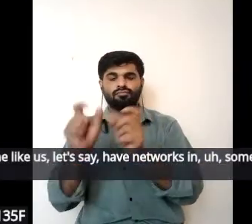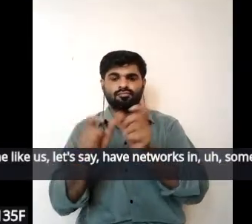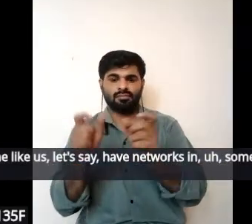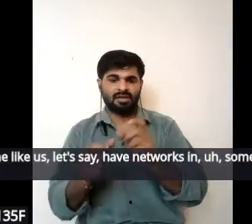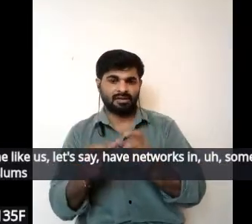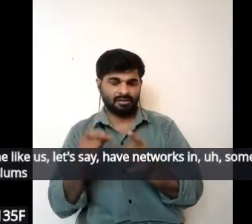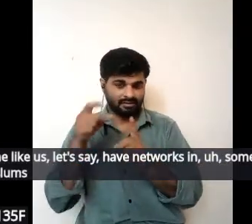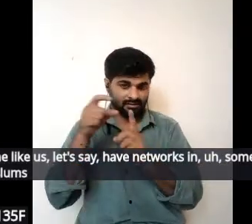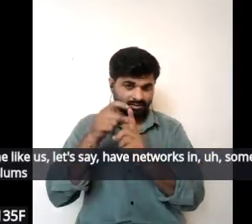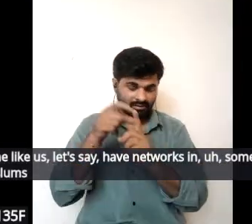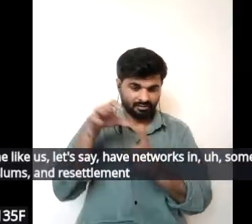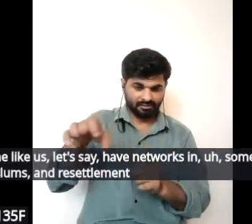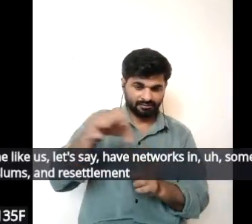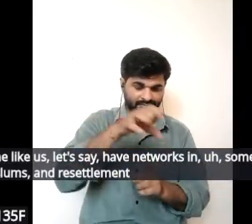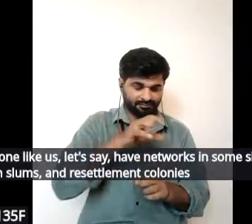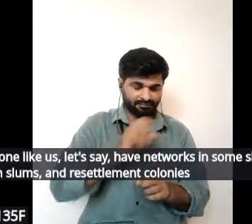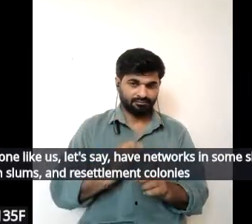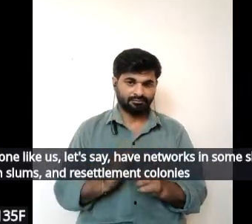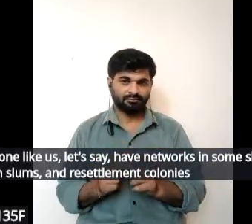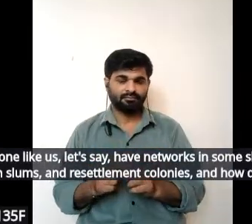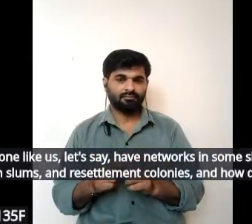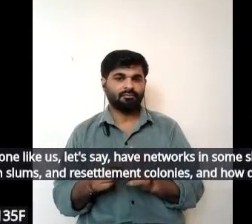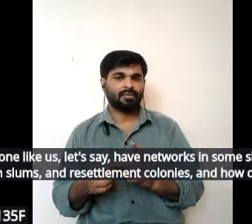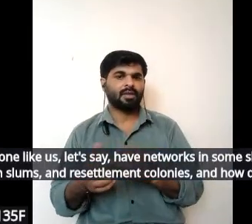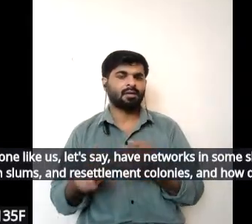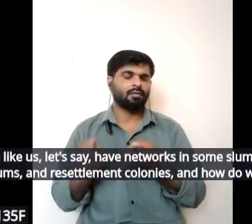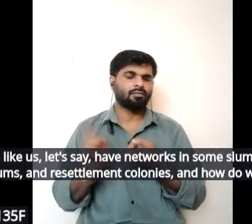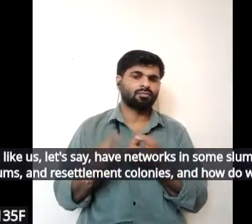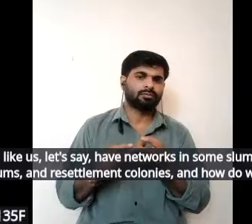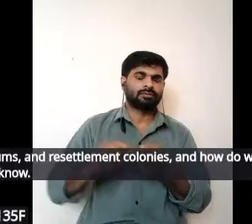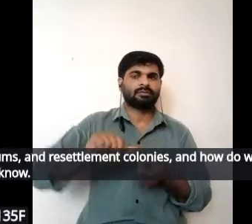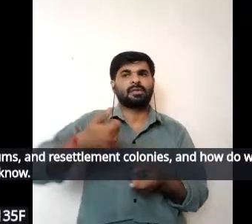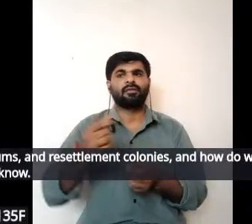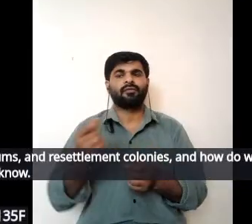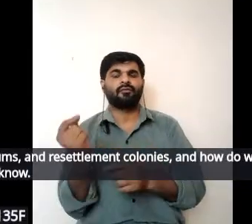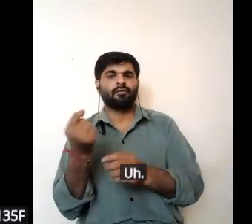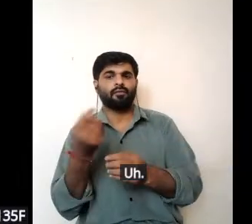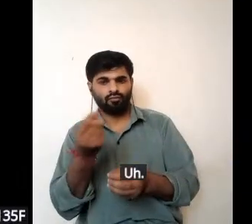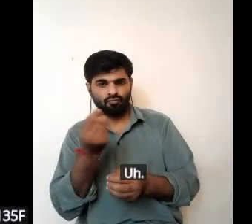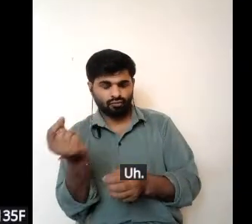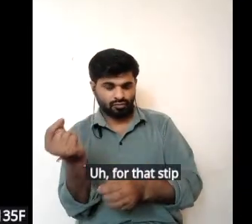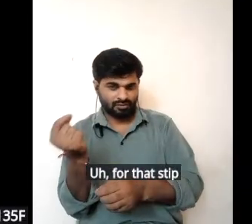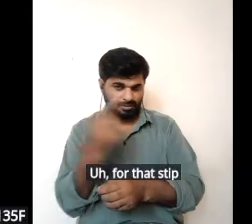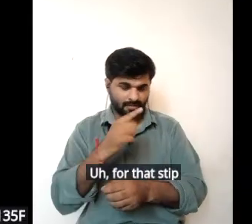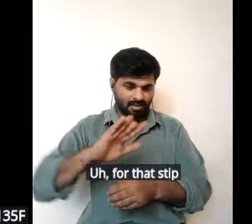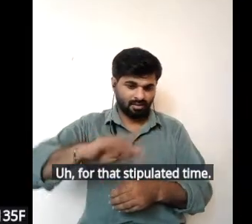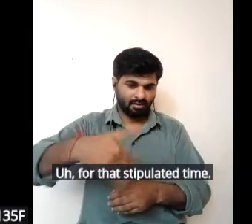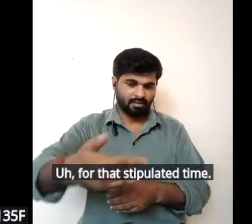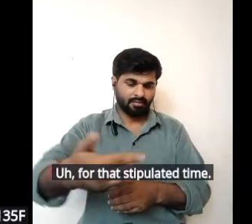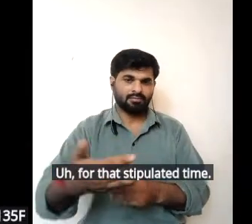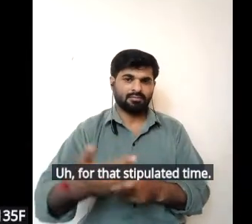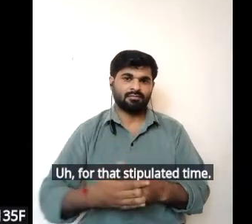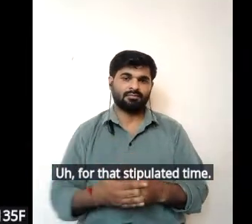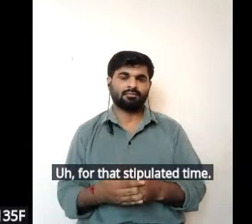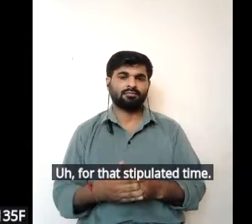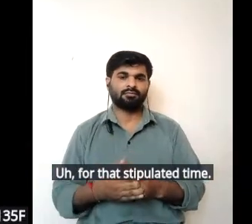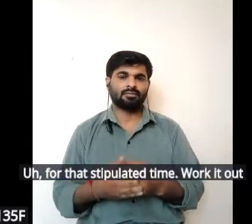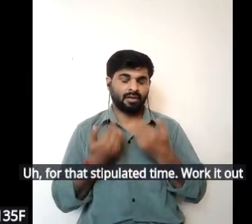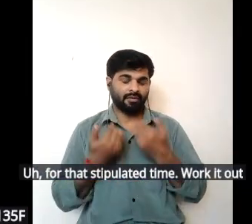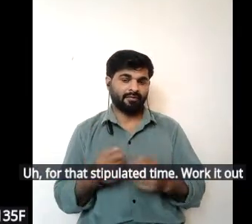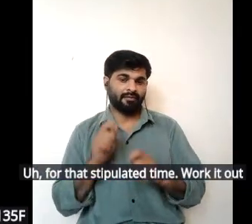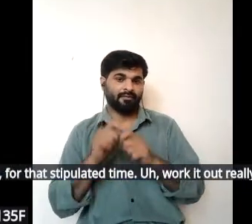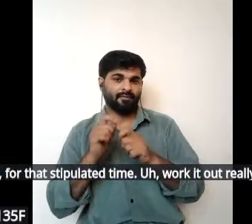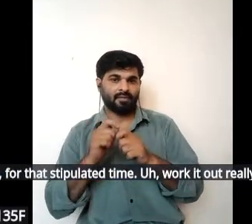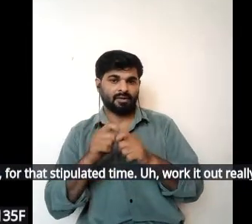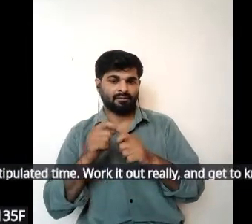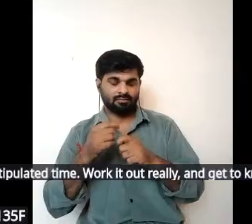and resettlement colonies, and how do we for next few months or for that stipulated time work it out really and get to